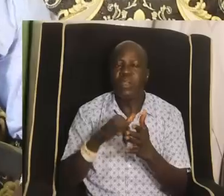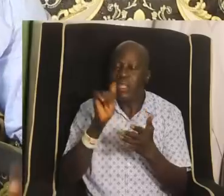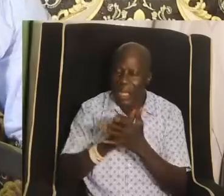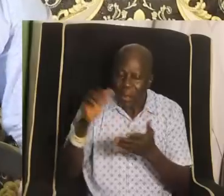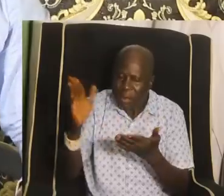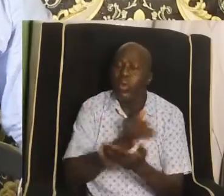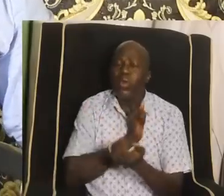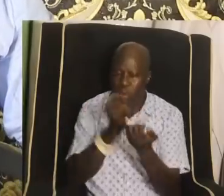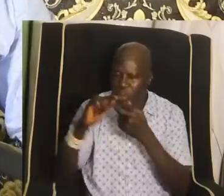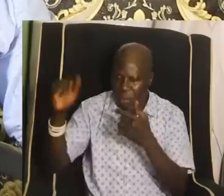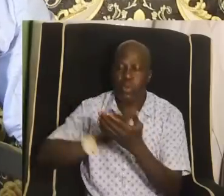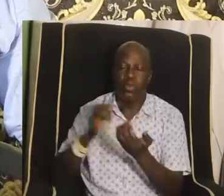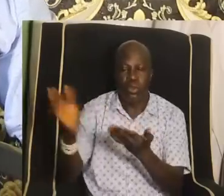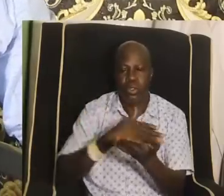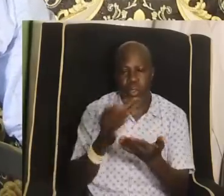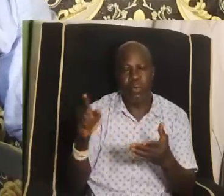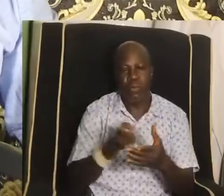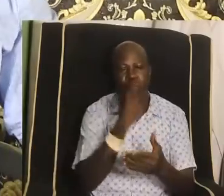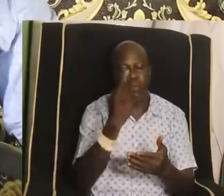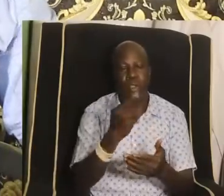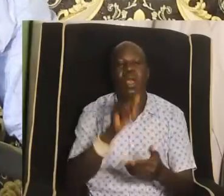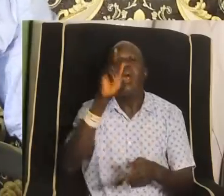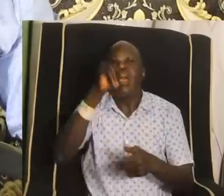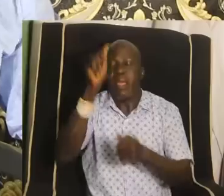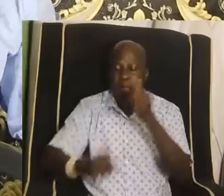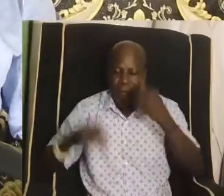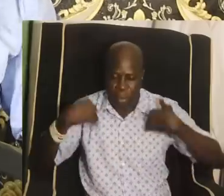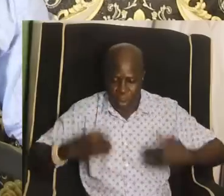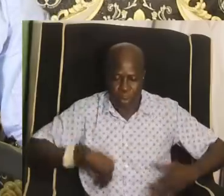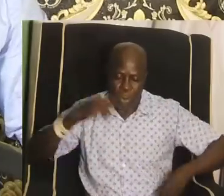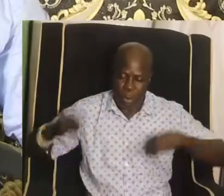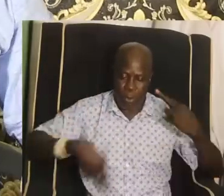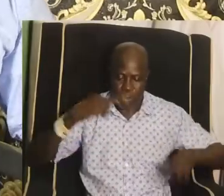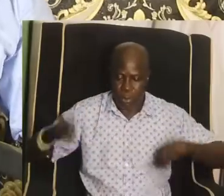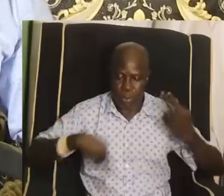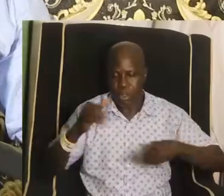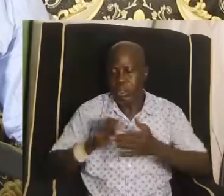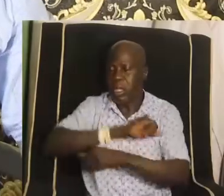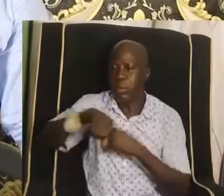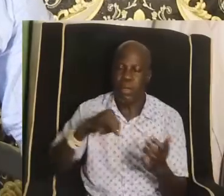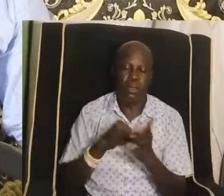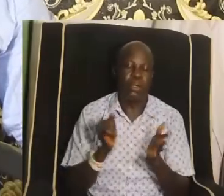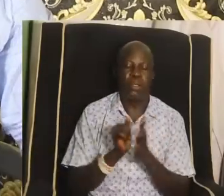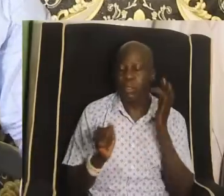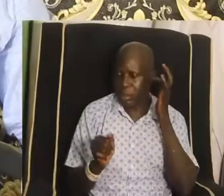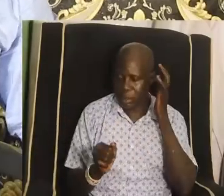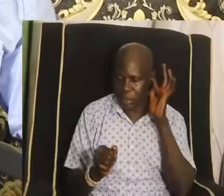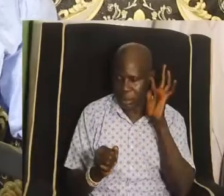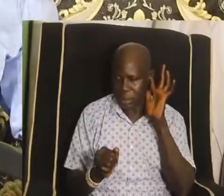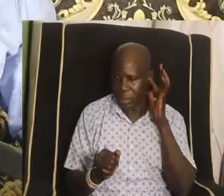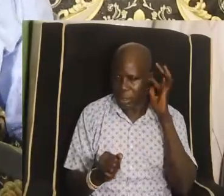I want you to know the song I want to sing first. A lot of people will be happy when they